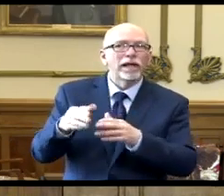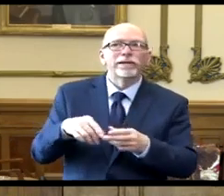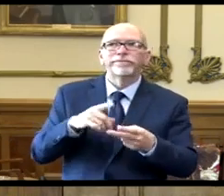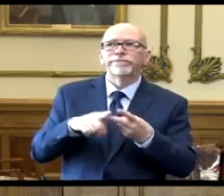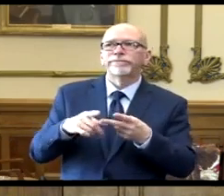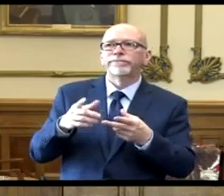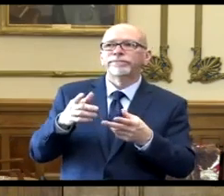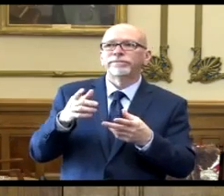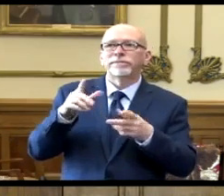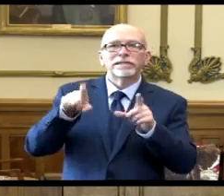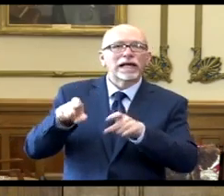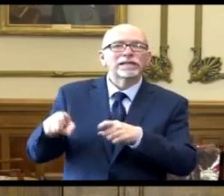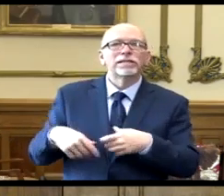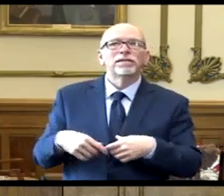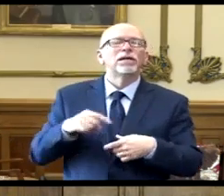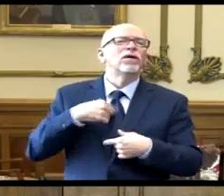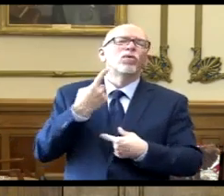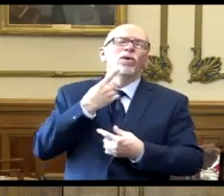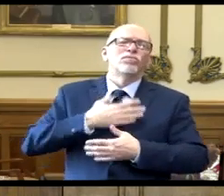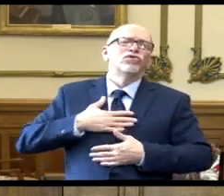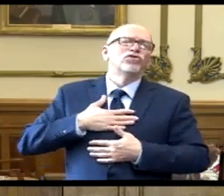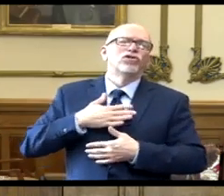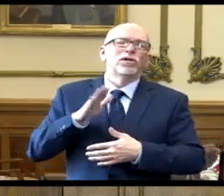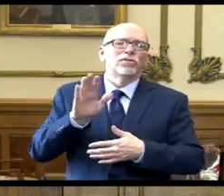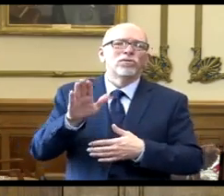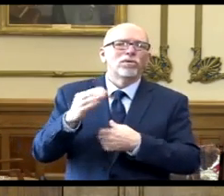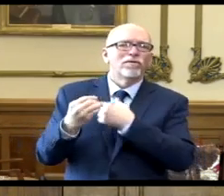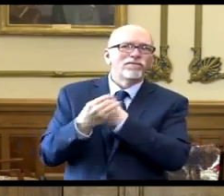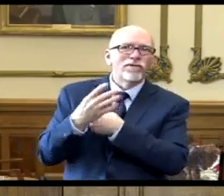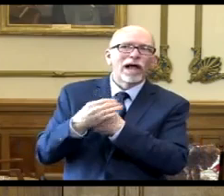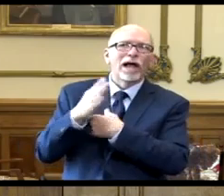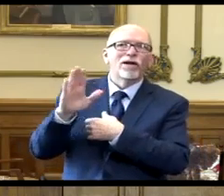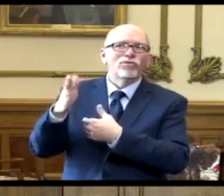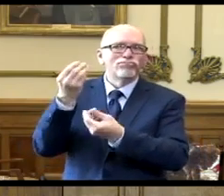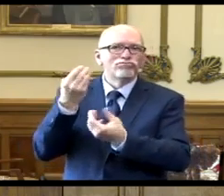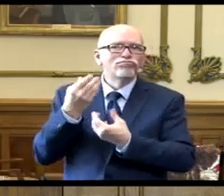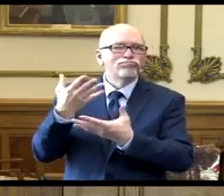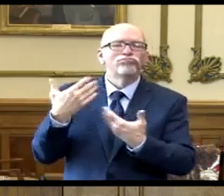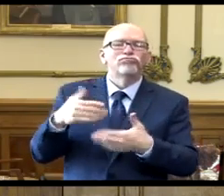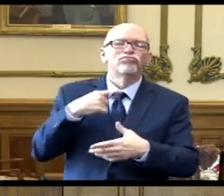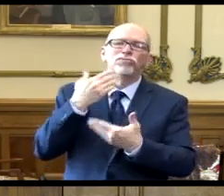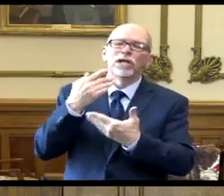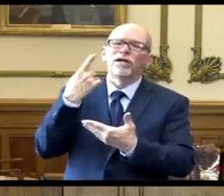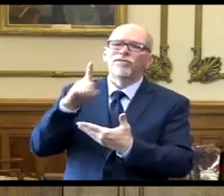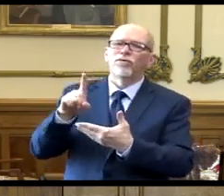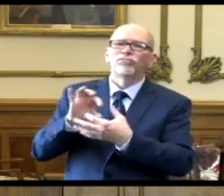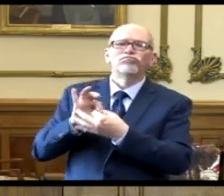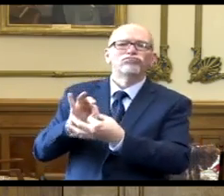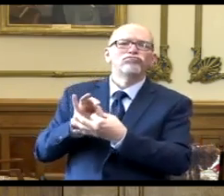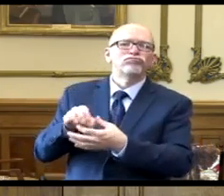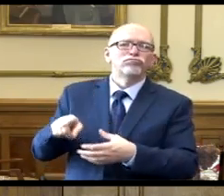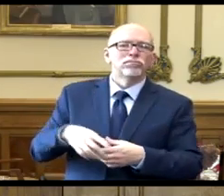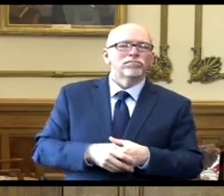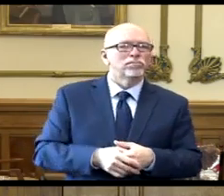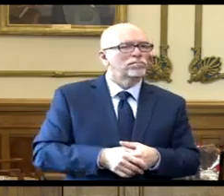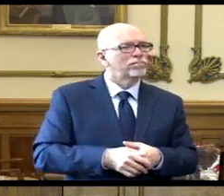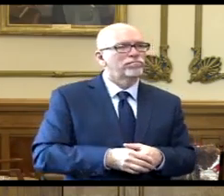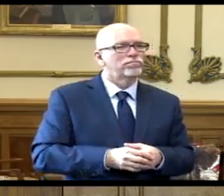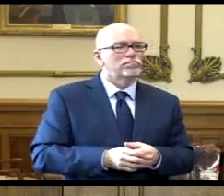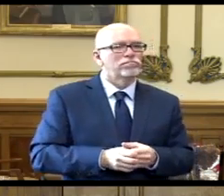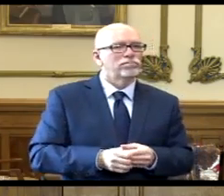I always appreciate the advice and the information that I get from you. So thank you for that collaboration and partnership. I think